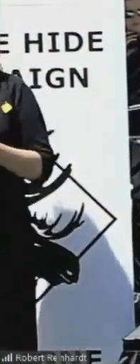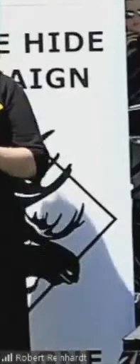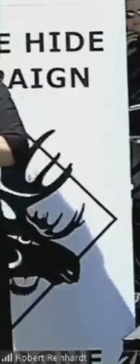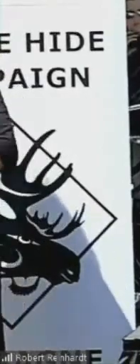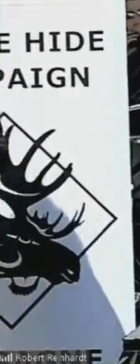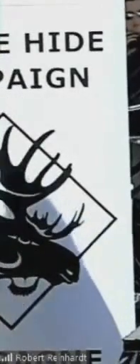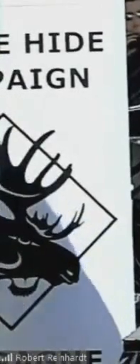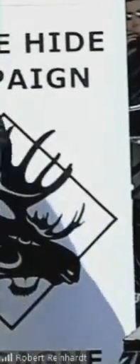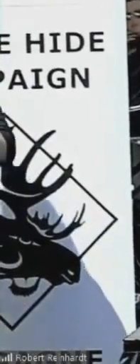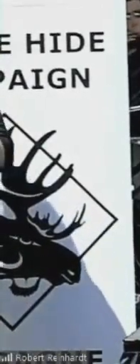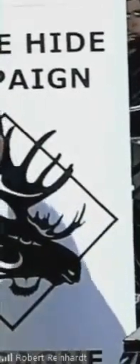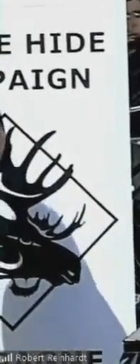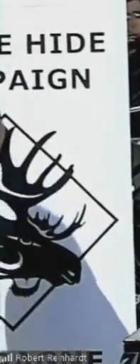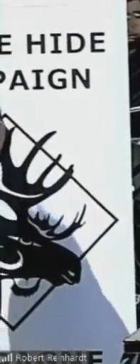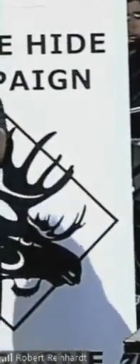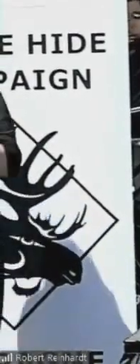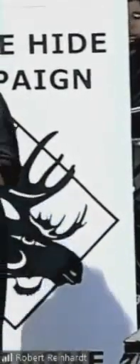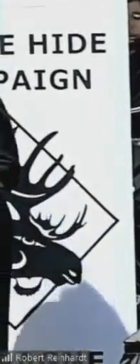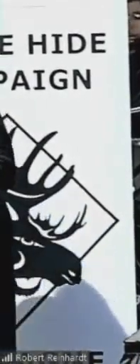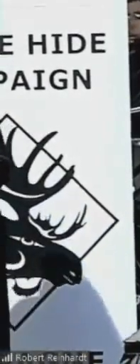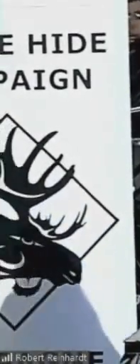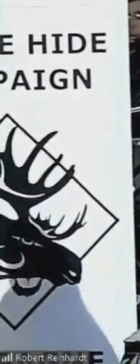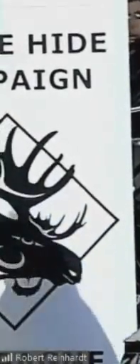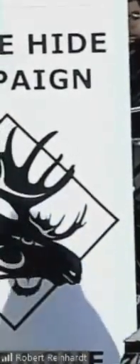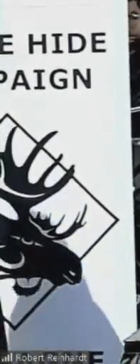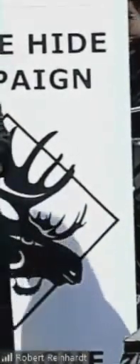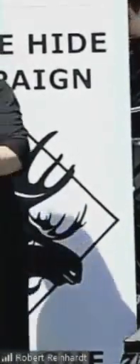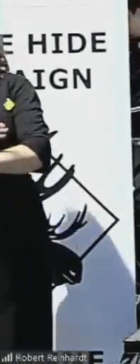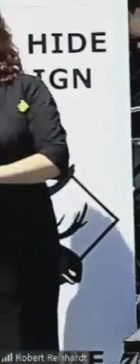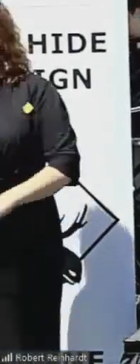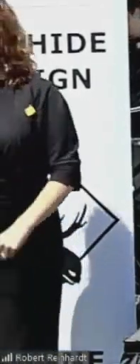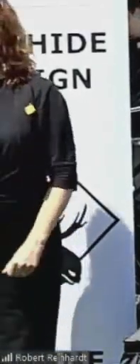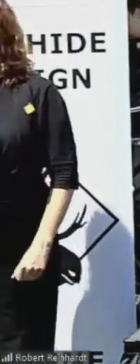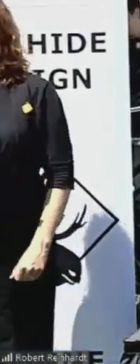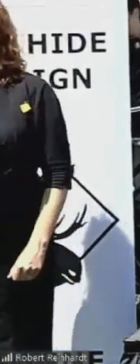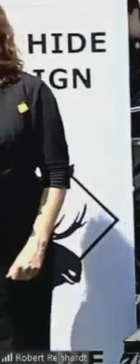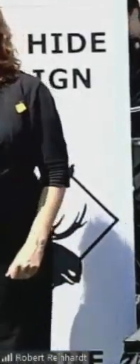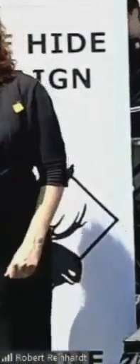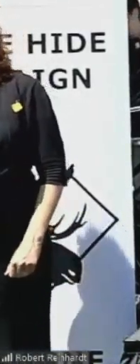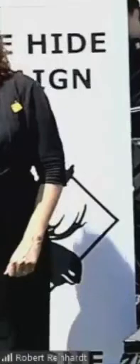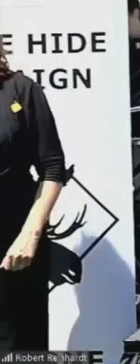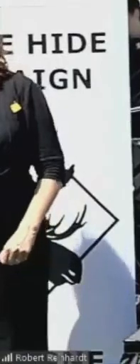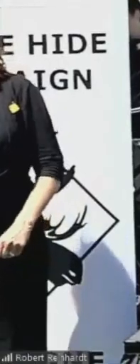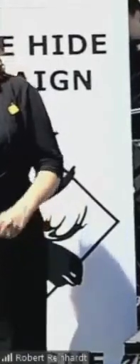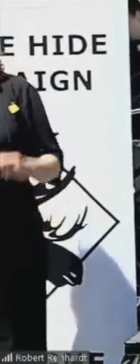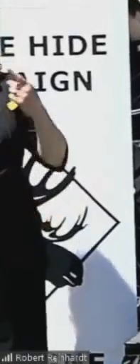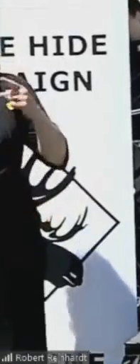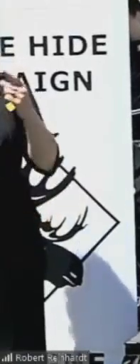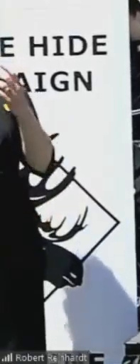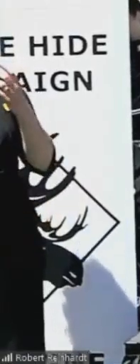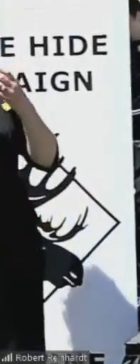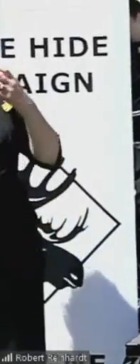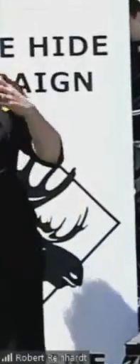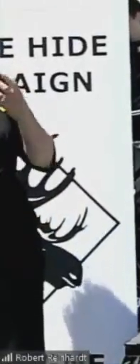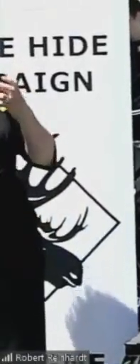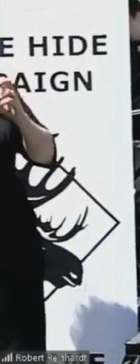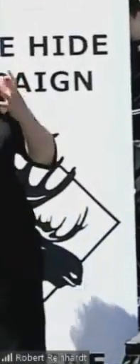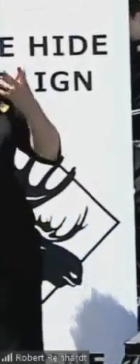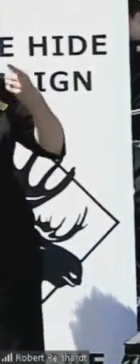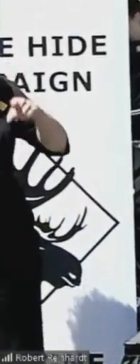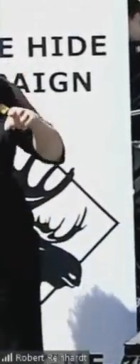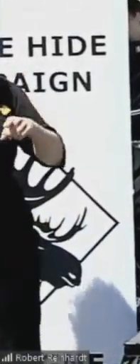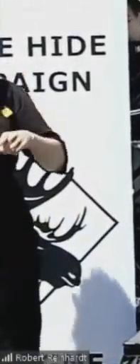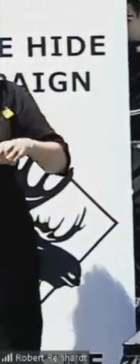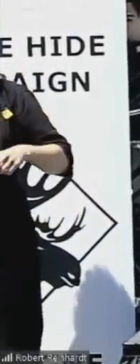sing if they'd like. This song came to Martina Pierre in a sweat lodge ceremony. This